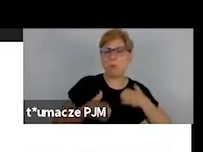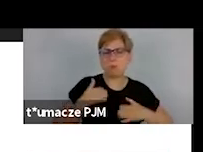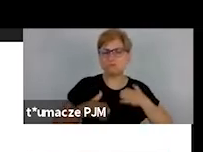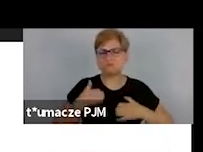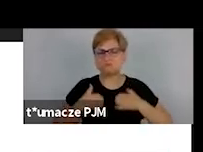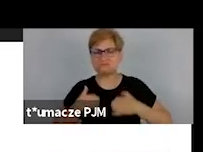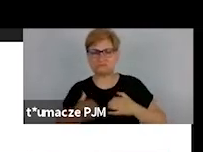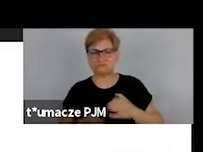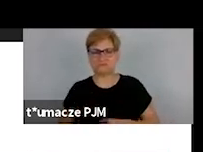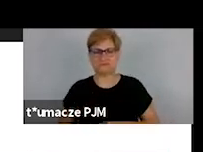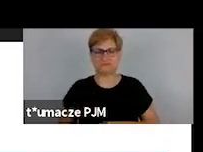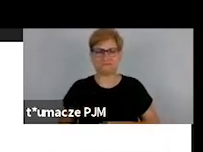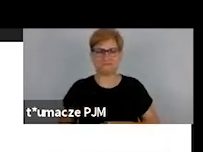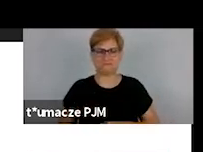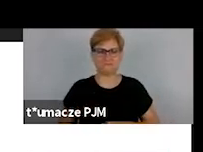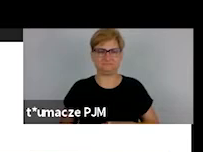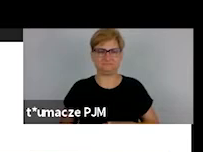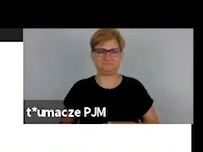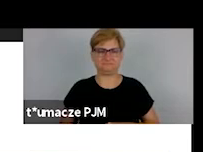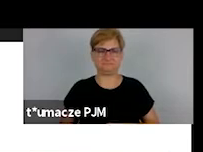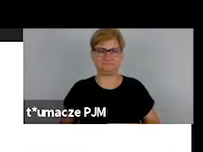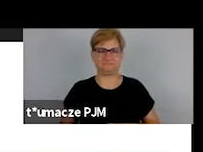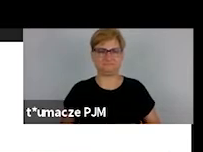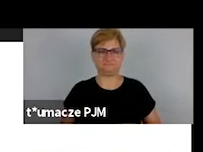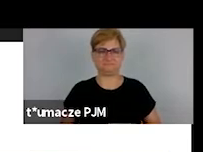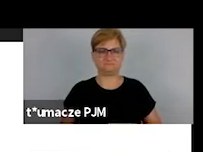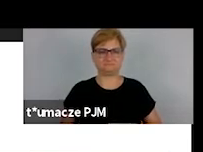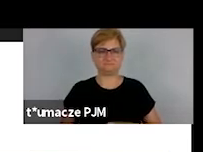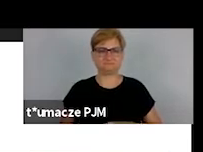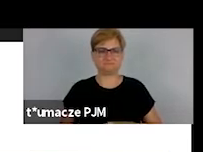we're hungry, we're ratty, we're irritable.